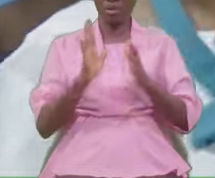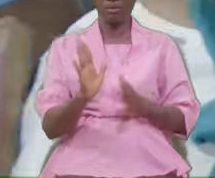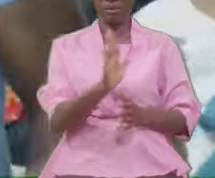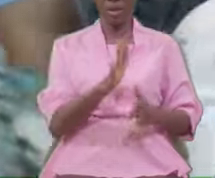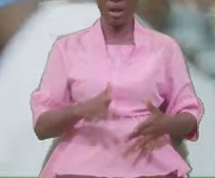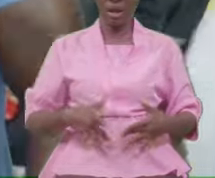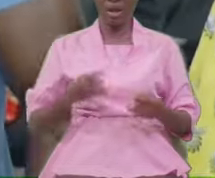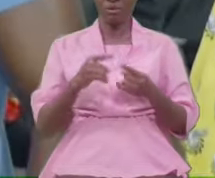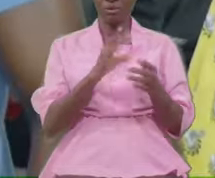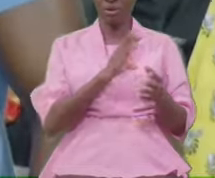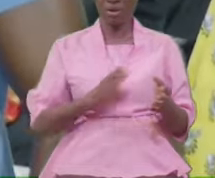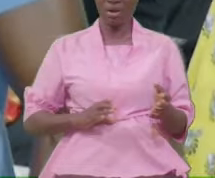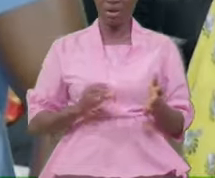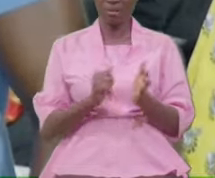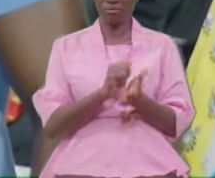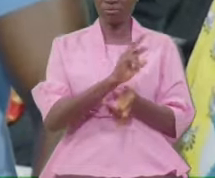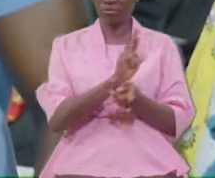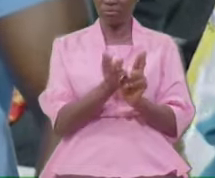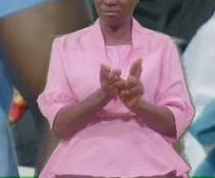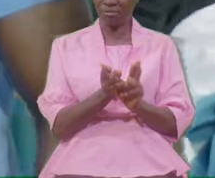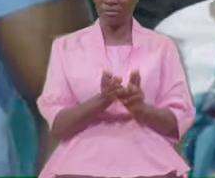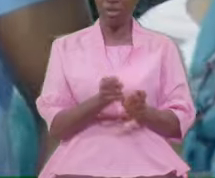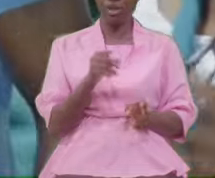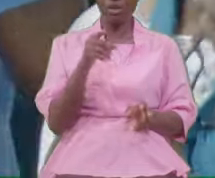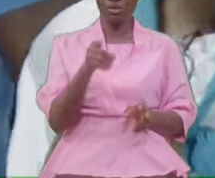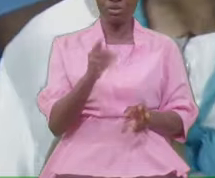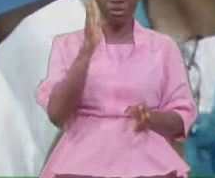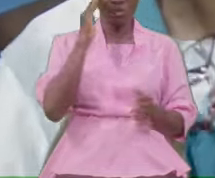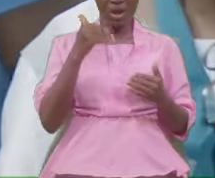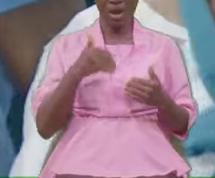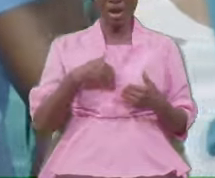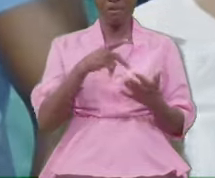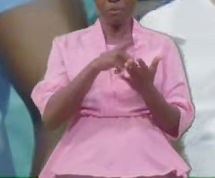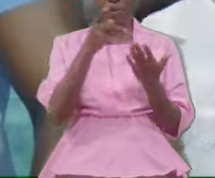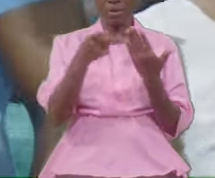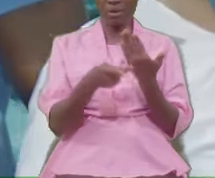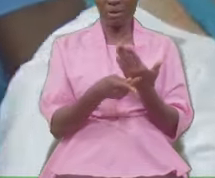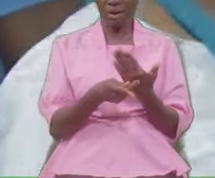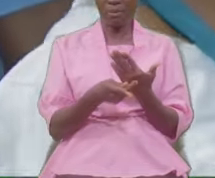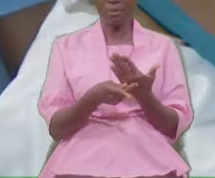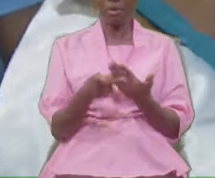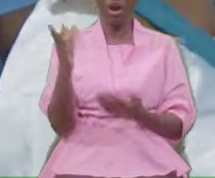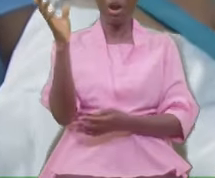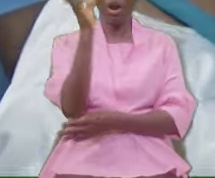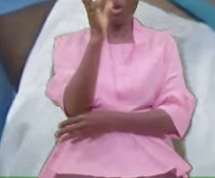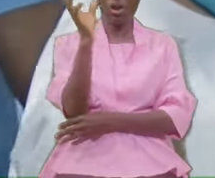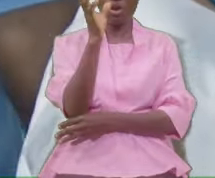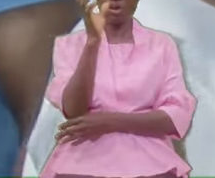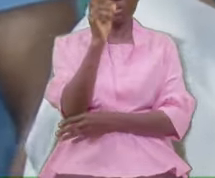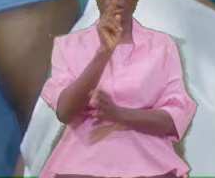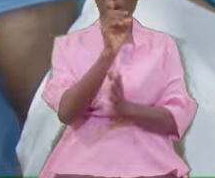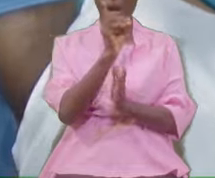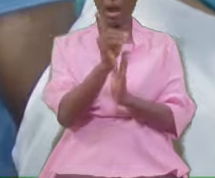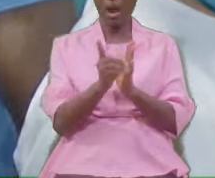Jesus lunch hour with Jesus 3 in the afternoon in the Hall on the